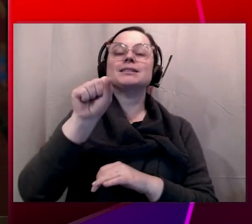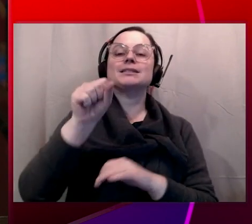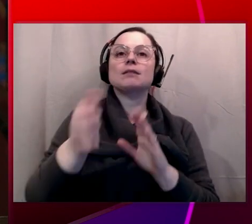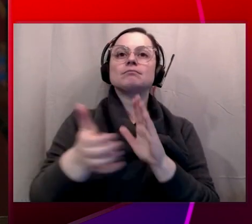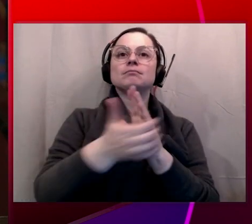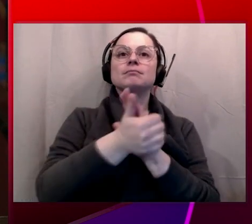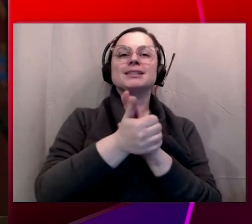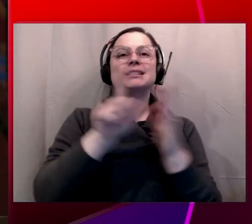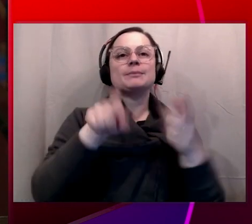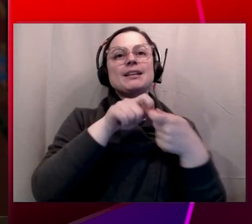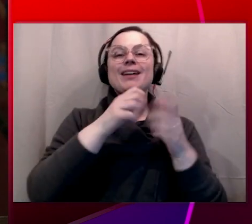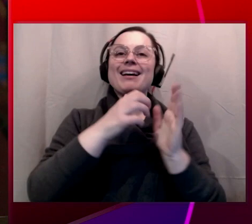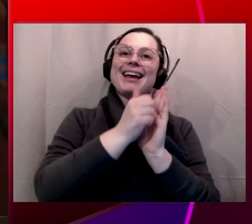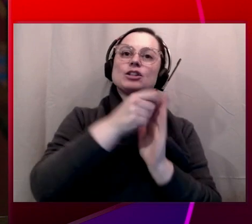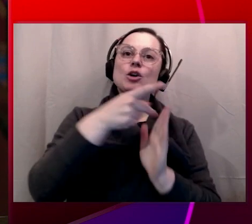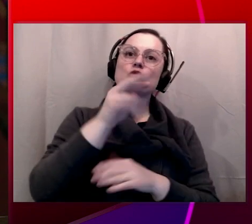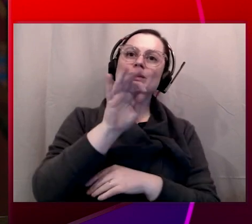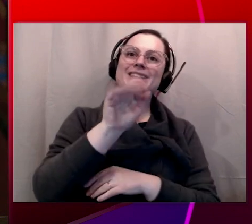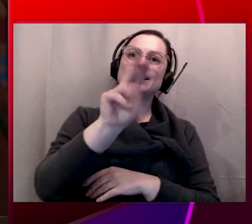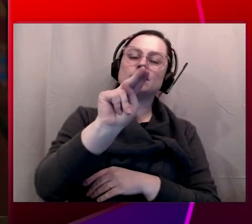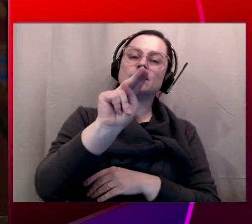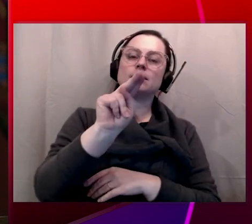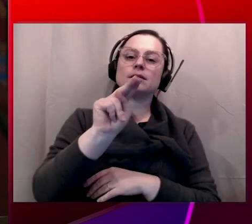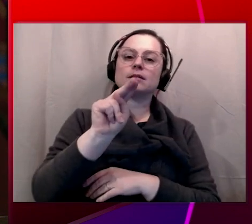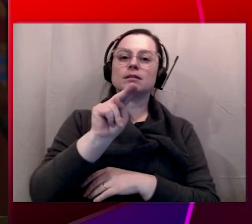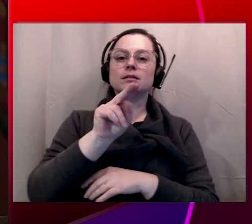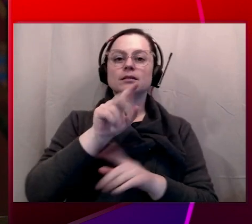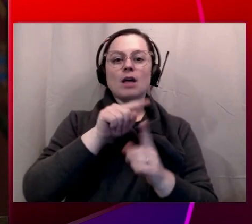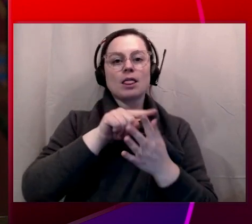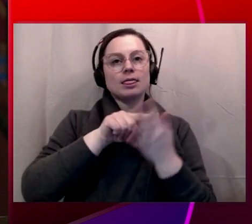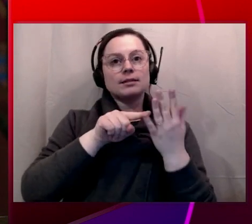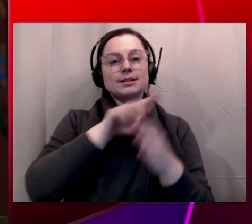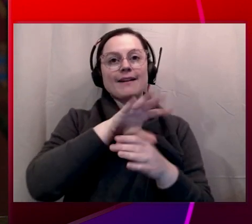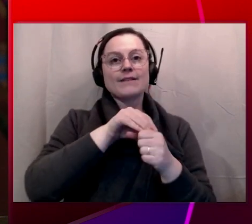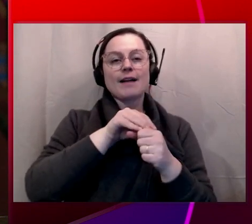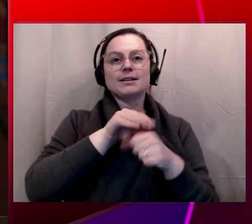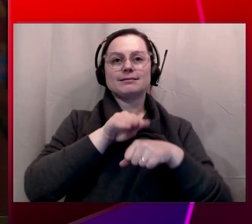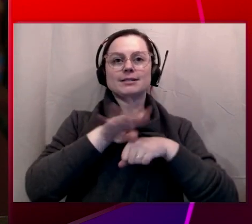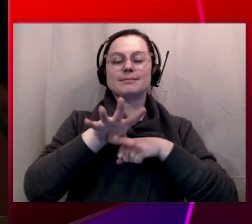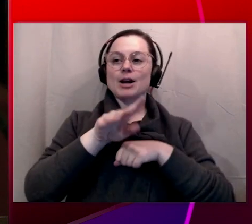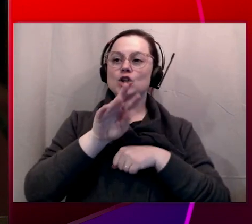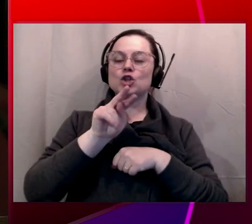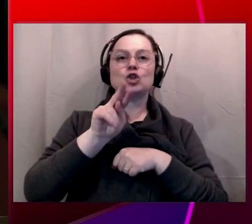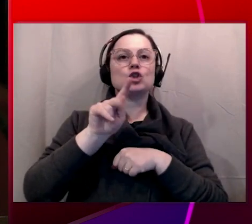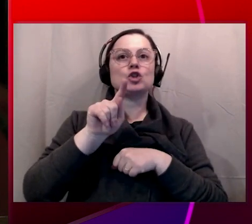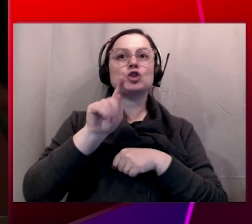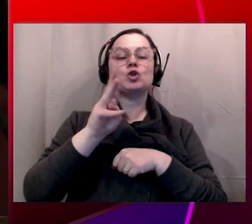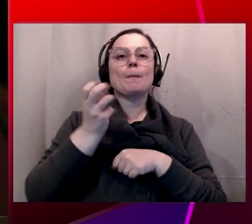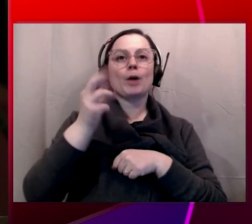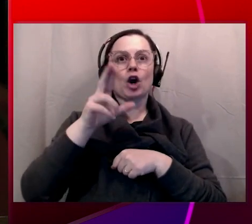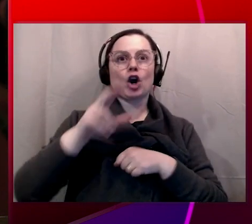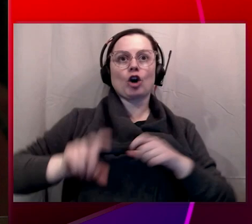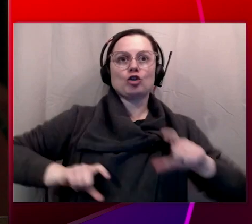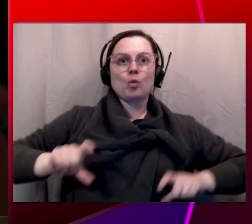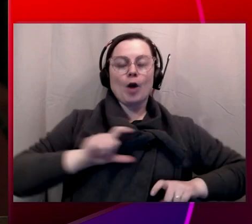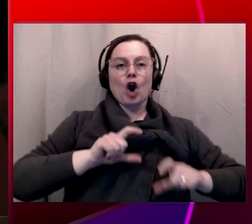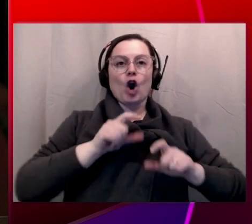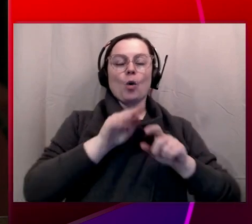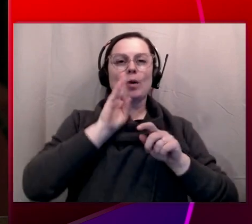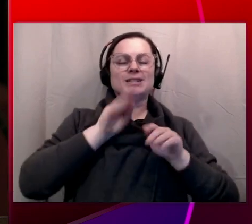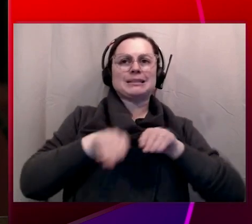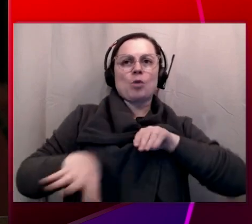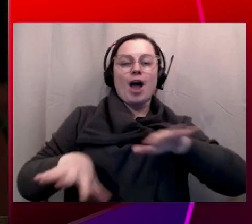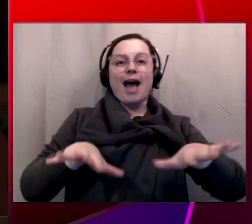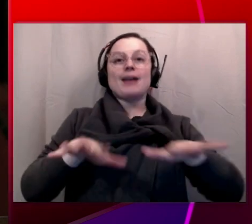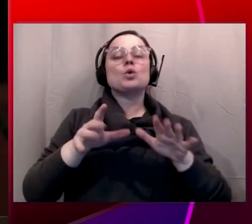cancer proteins that are involved in the spreading of tumors. So the hope is that we can find some molecule